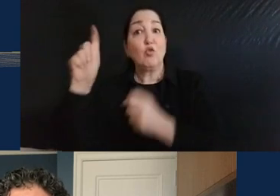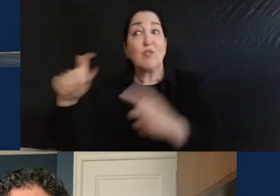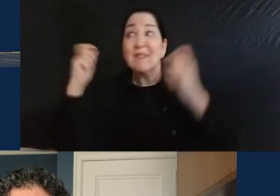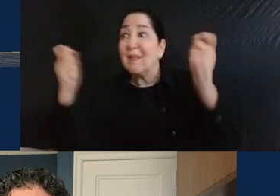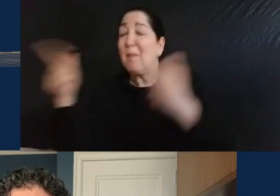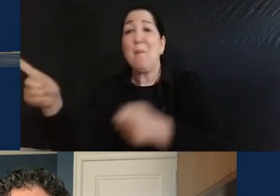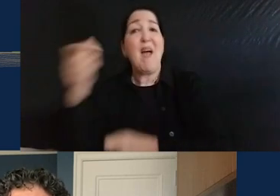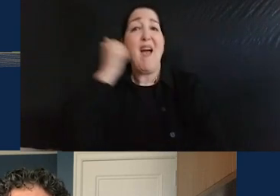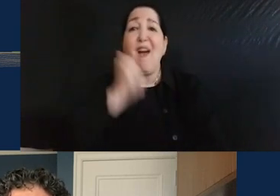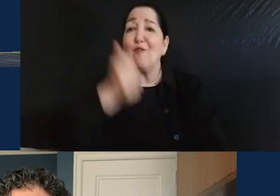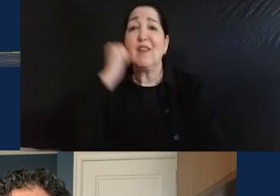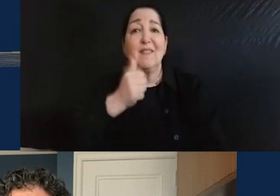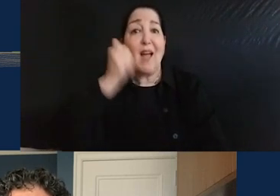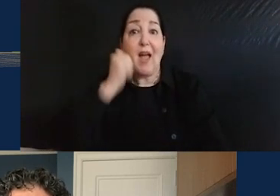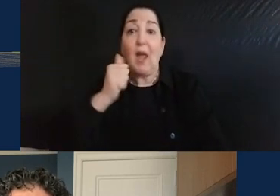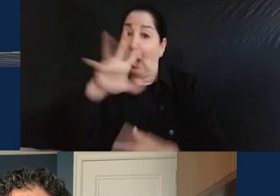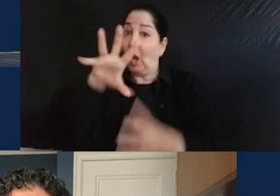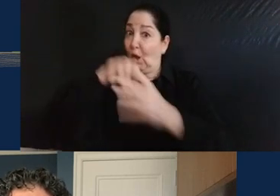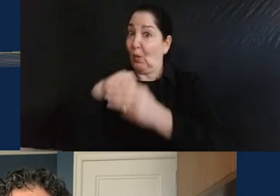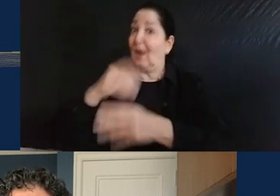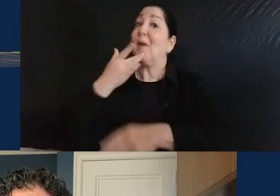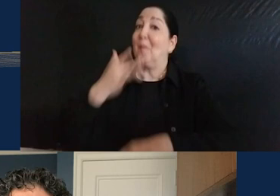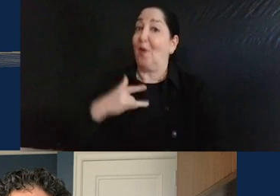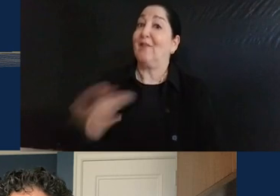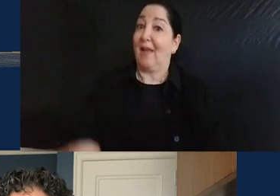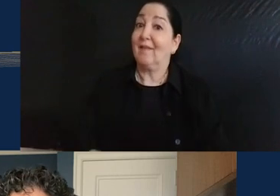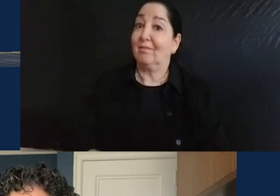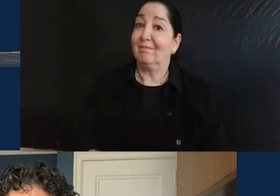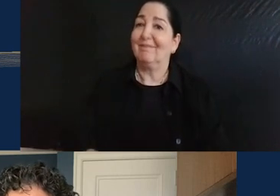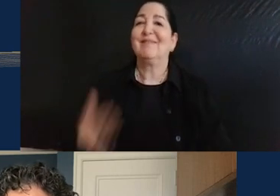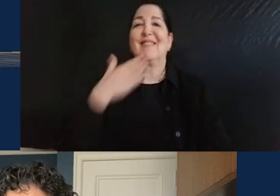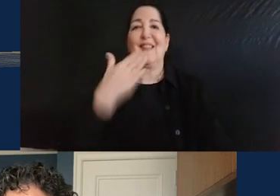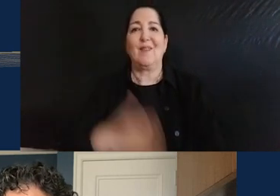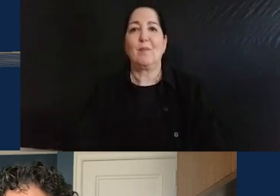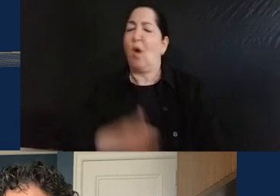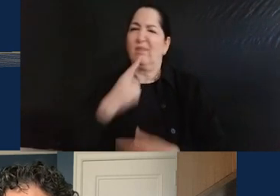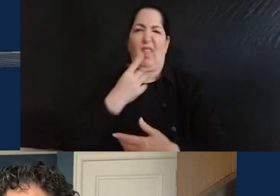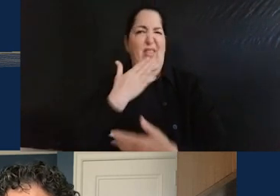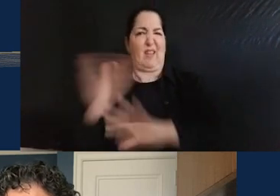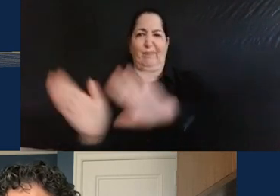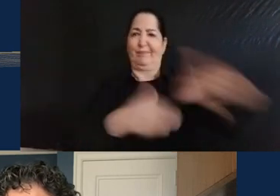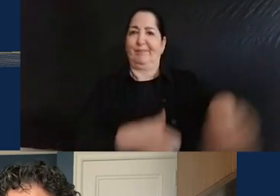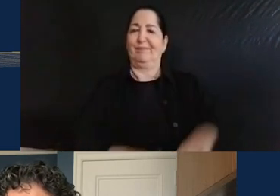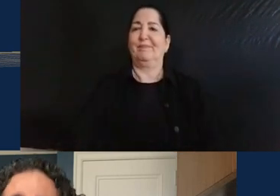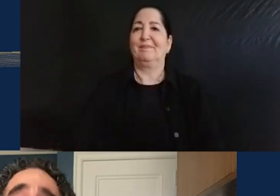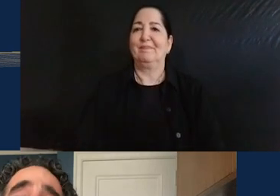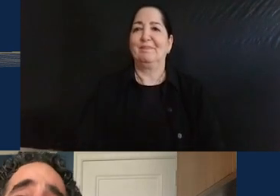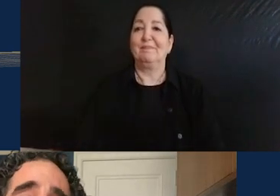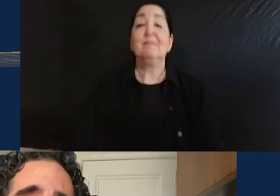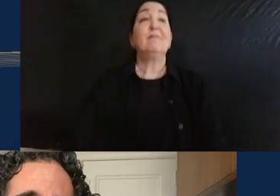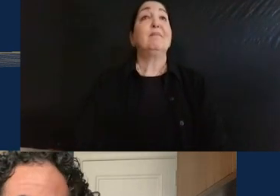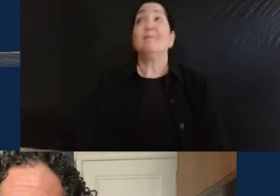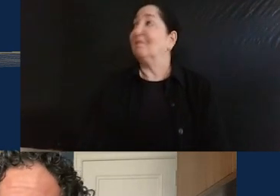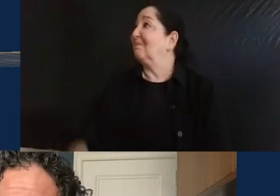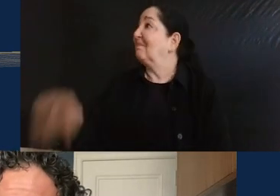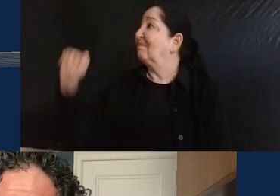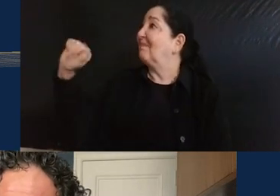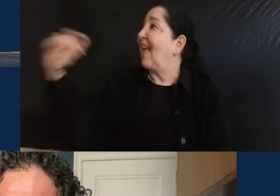way every day, including his birthday. Thank you. Why am I saying thank you? Alex,